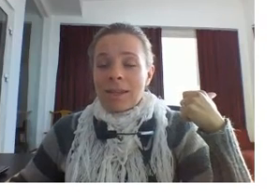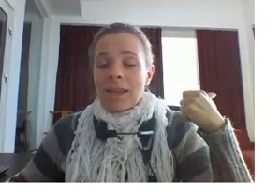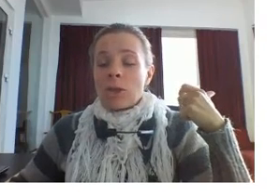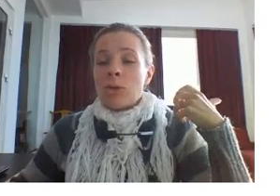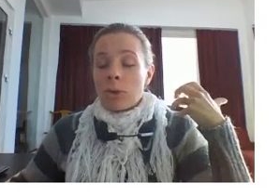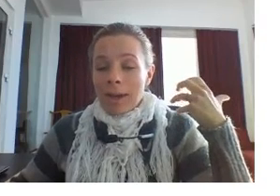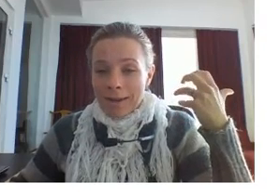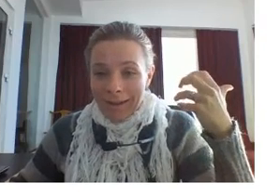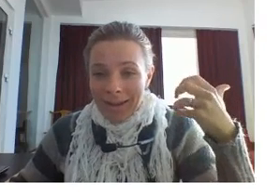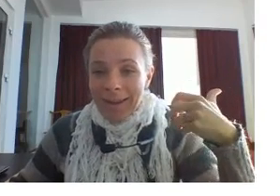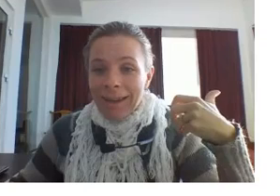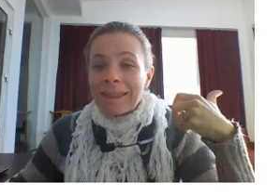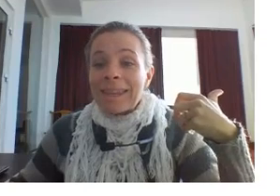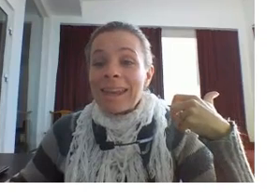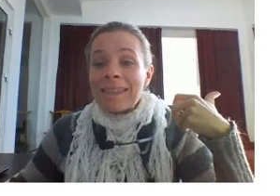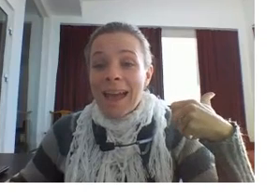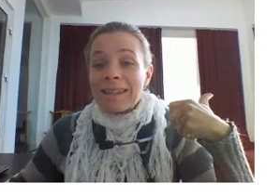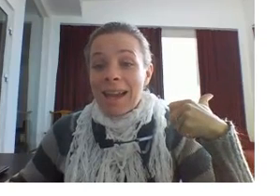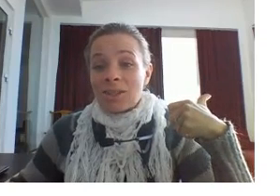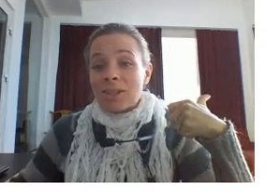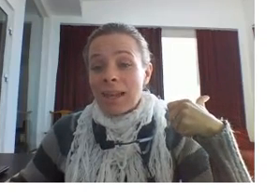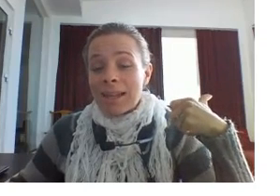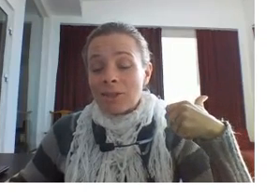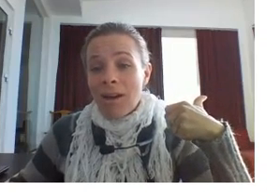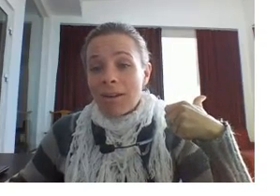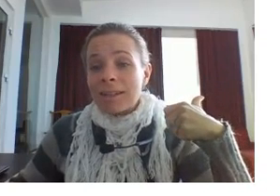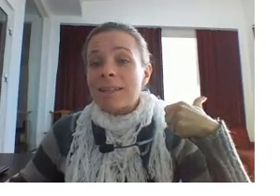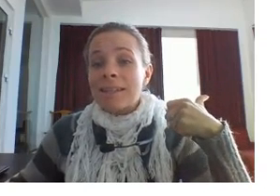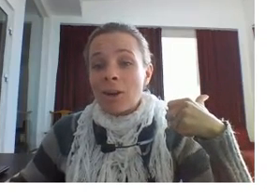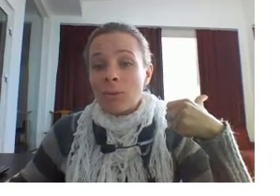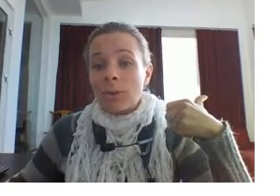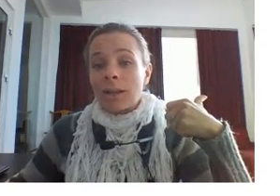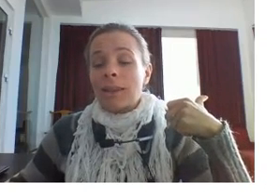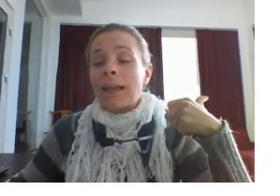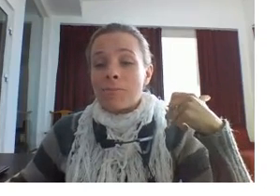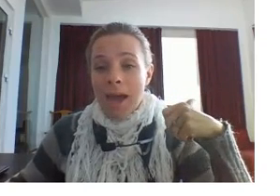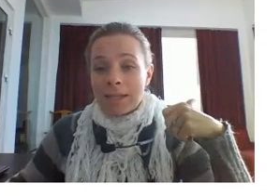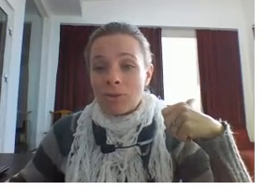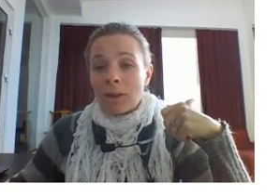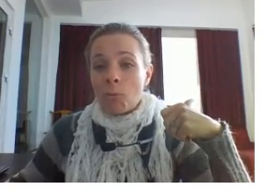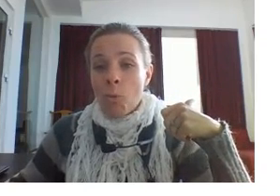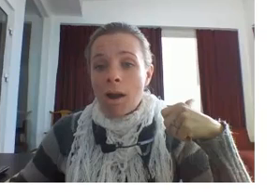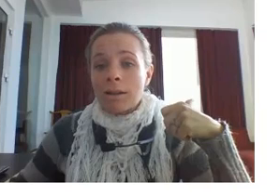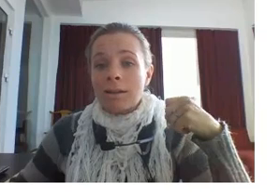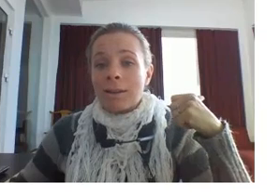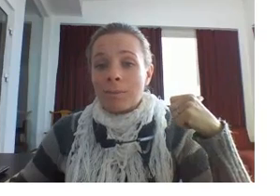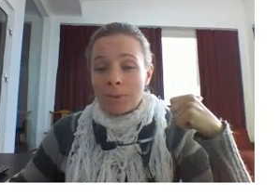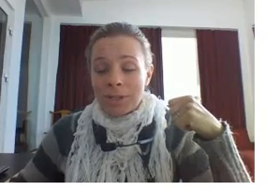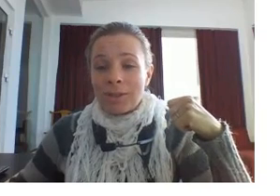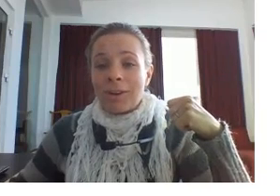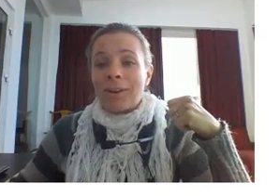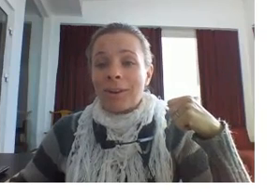you can take that as a target instead of like mastering one